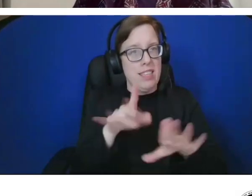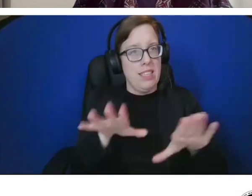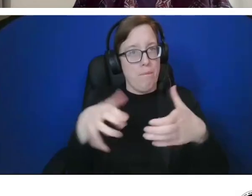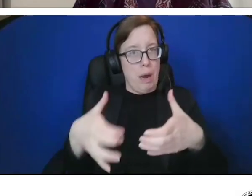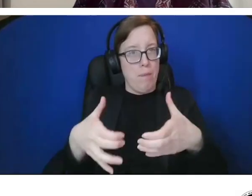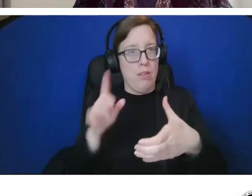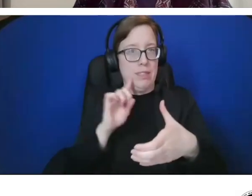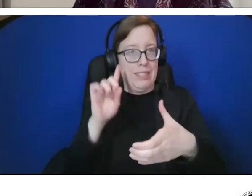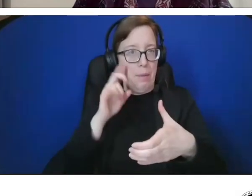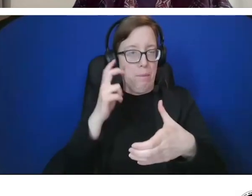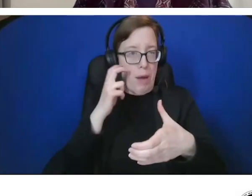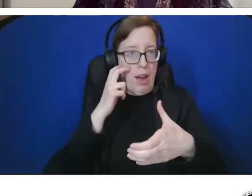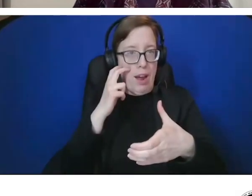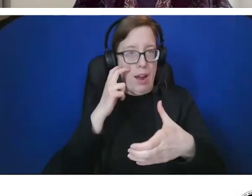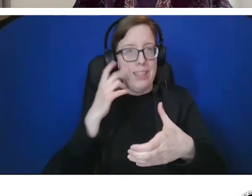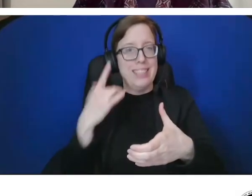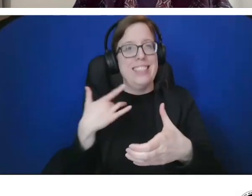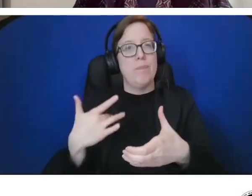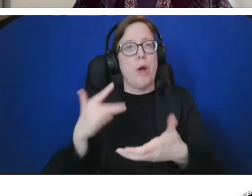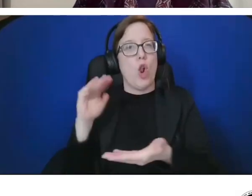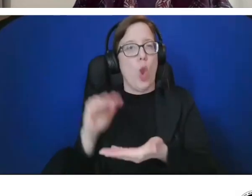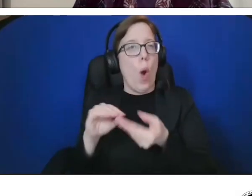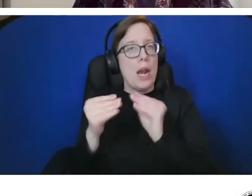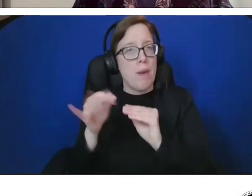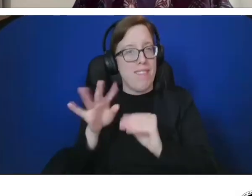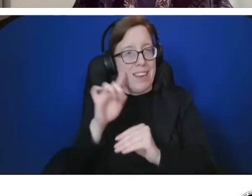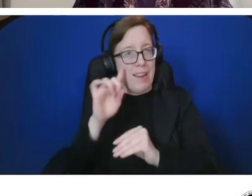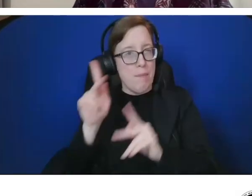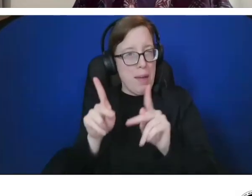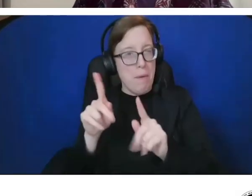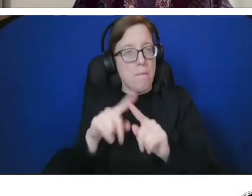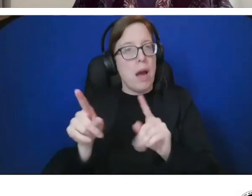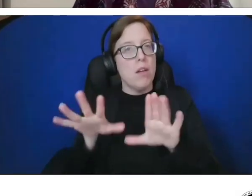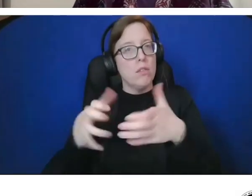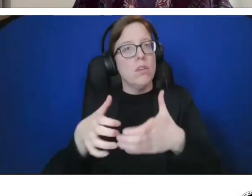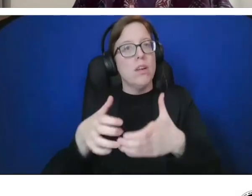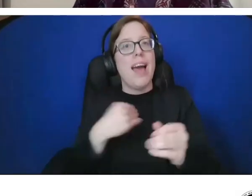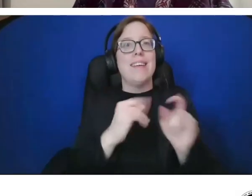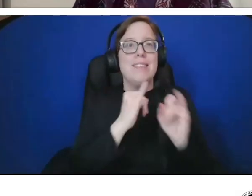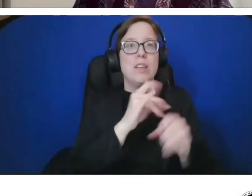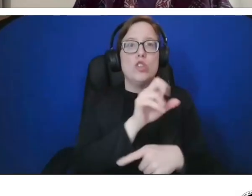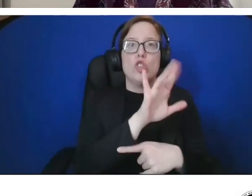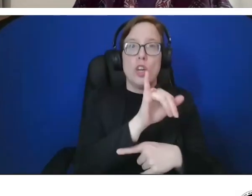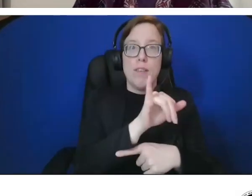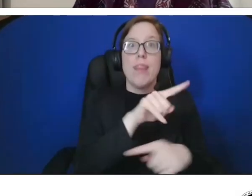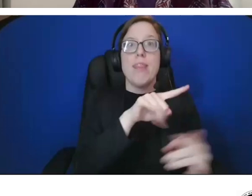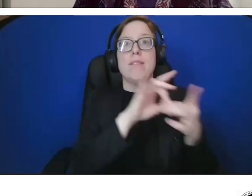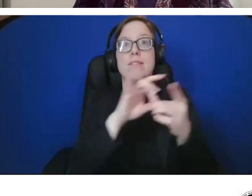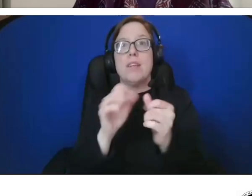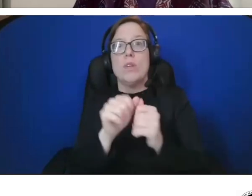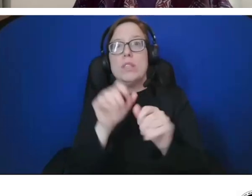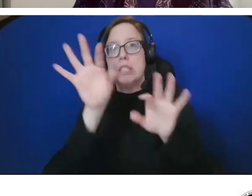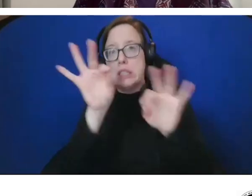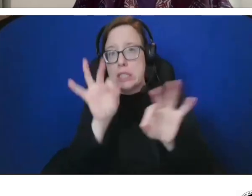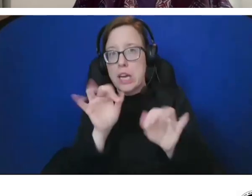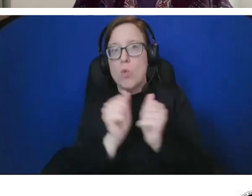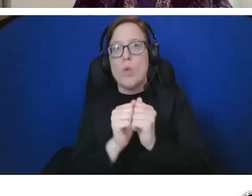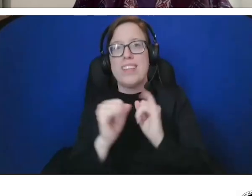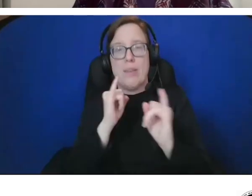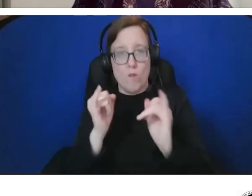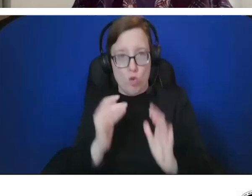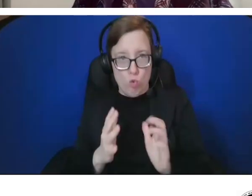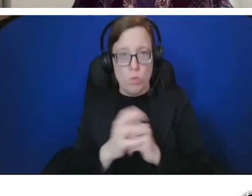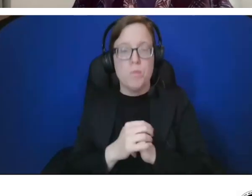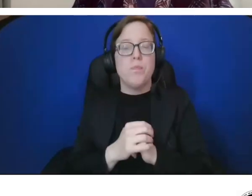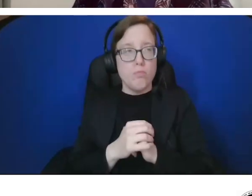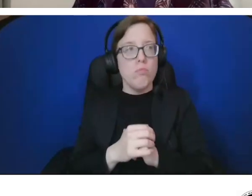this population being deaf blindness and lower incidence. And then there were interviews. So surveys followed up by a select group of